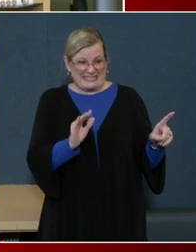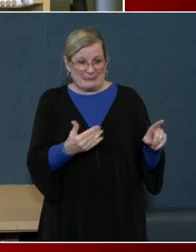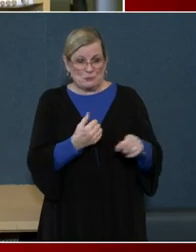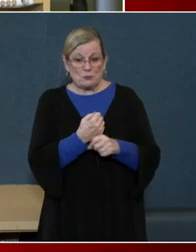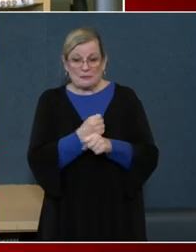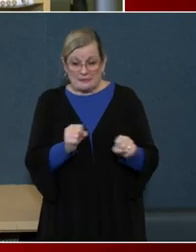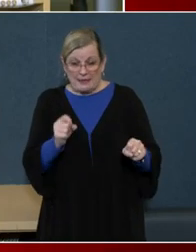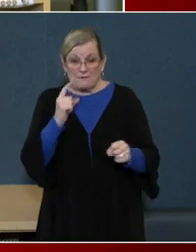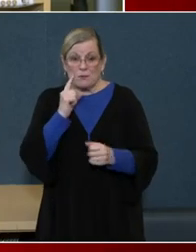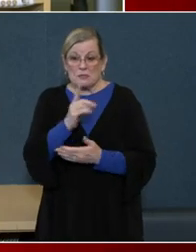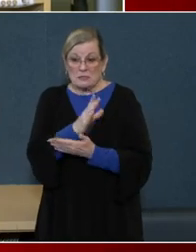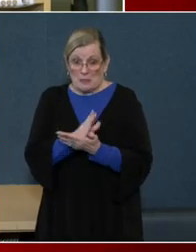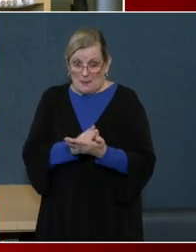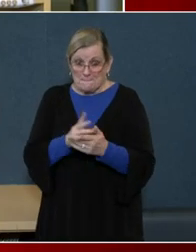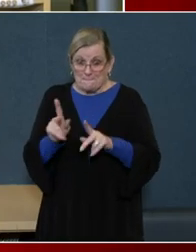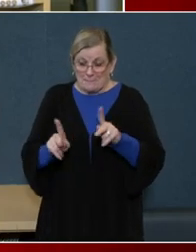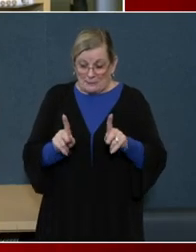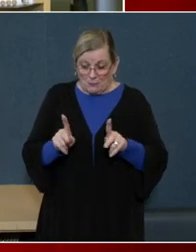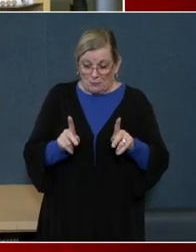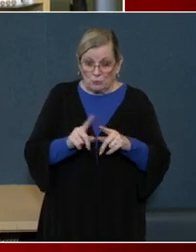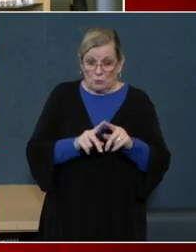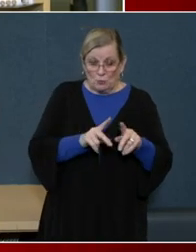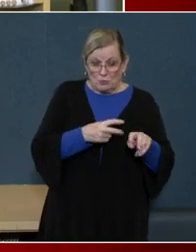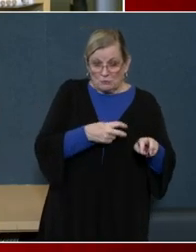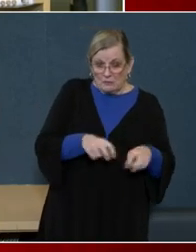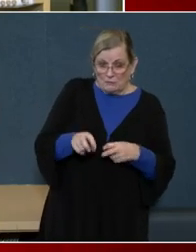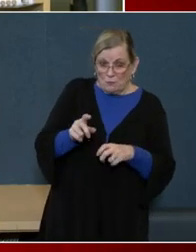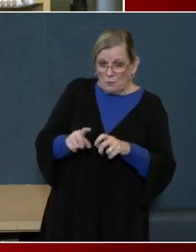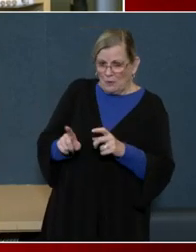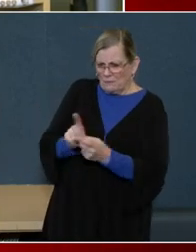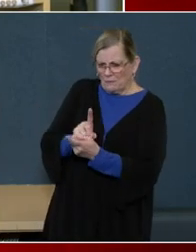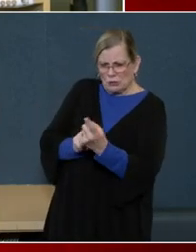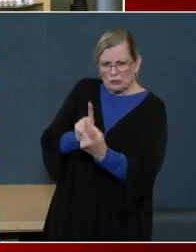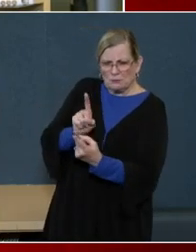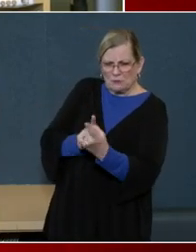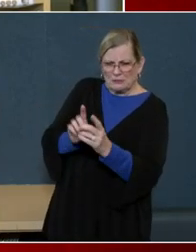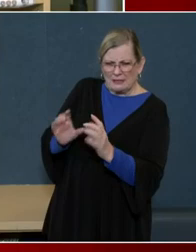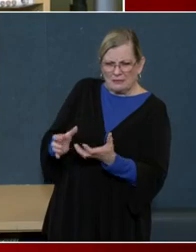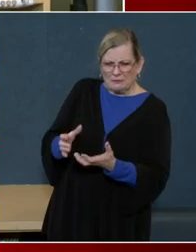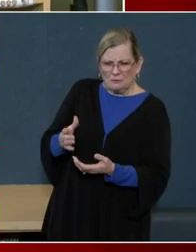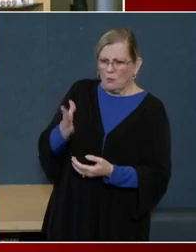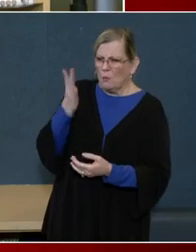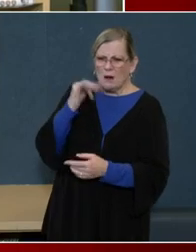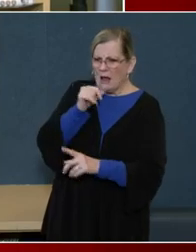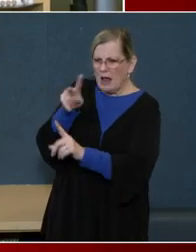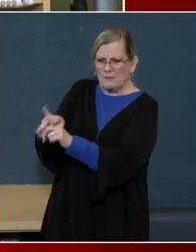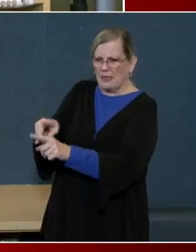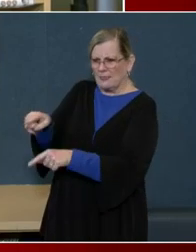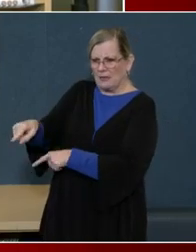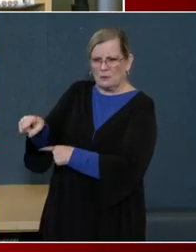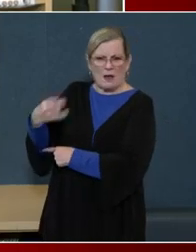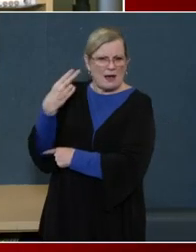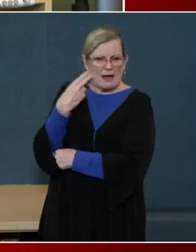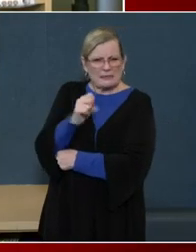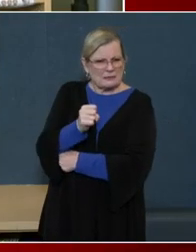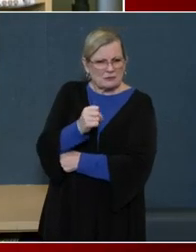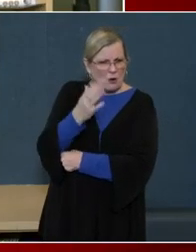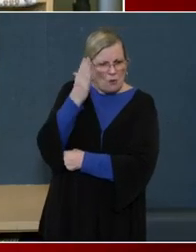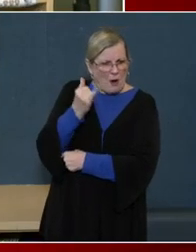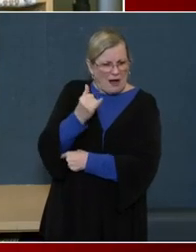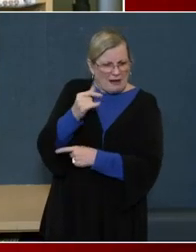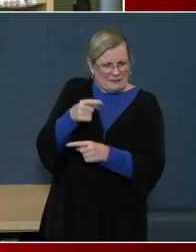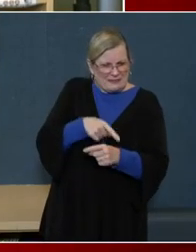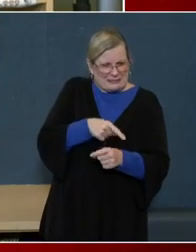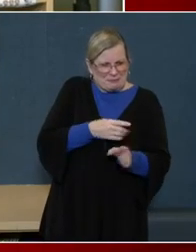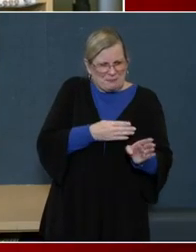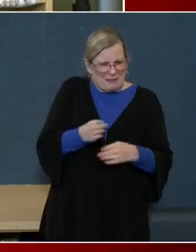in-person options for middle and high schoolers? And how much of this plan is based on how much